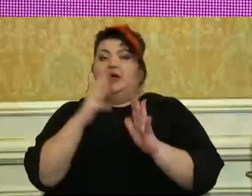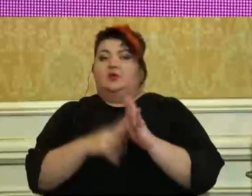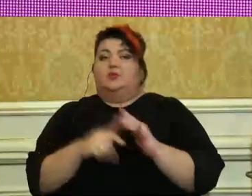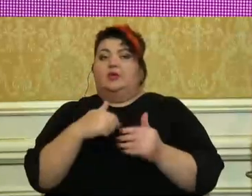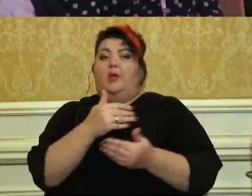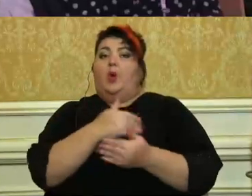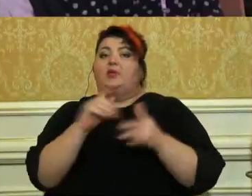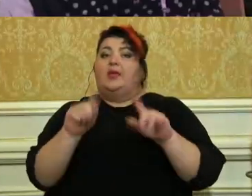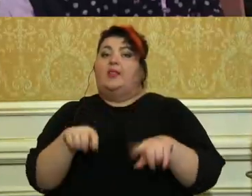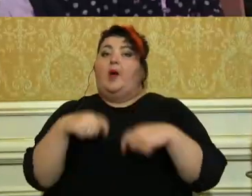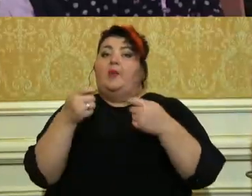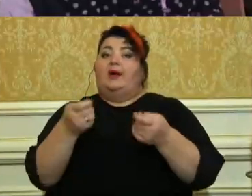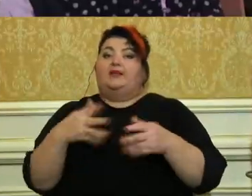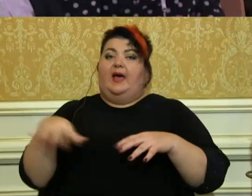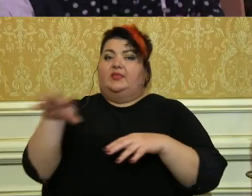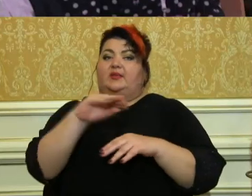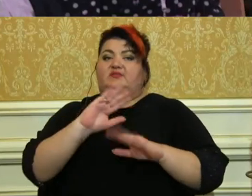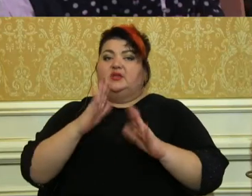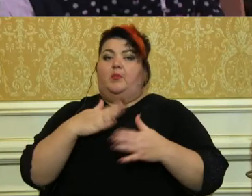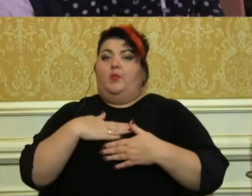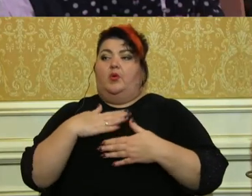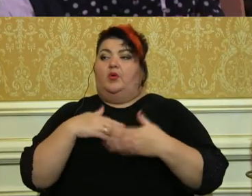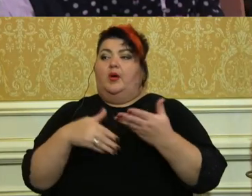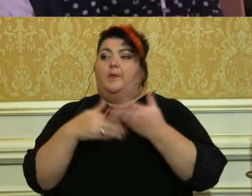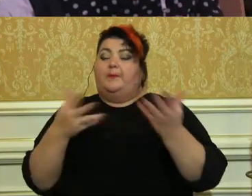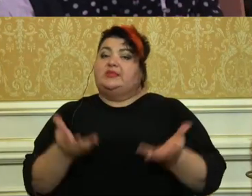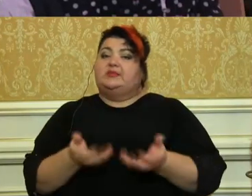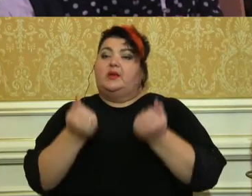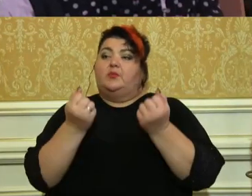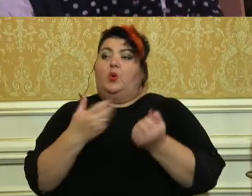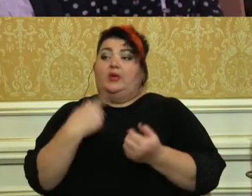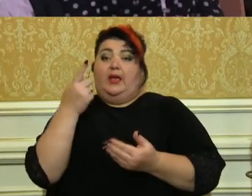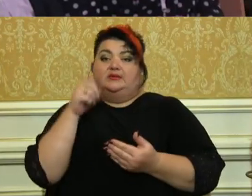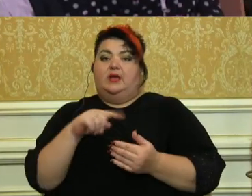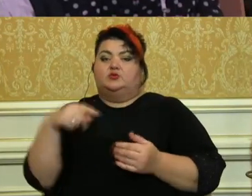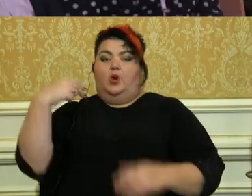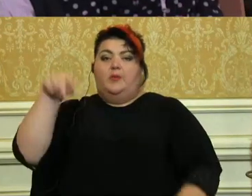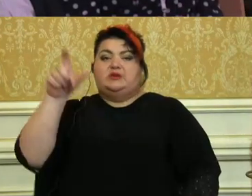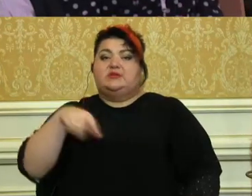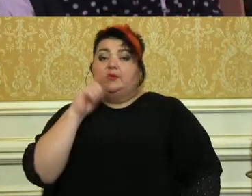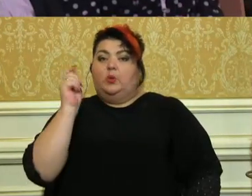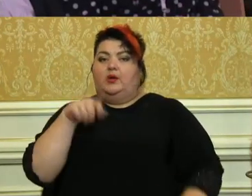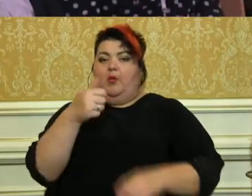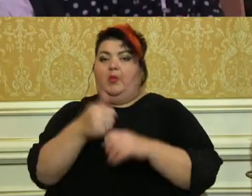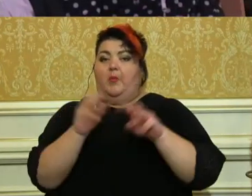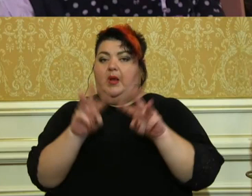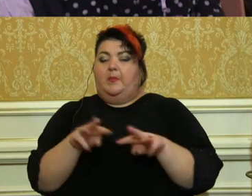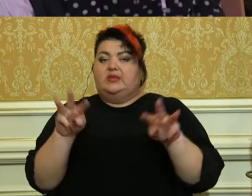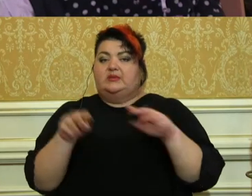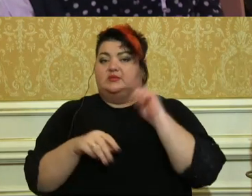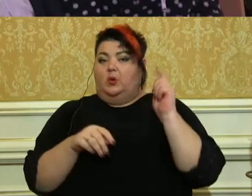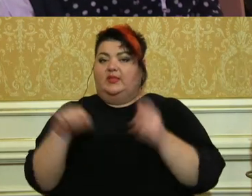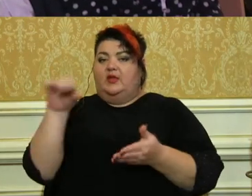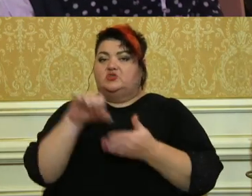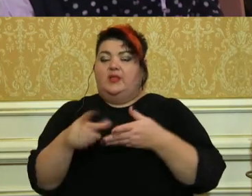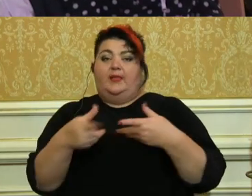all my congratulations and support, because I know that the President of Ukraine, the Prime Minister of Ukraine, members of the government,